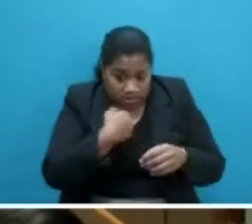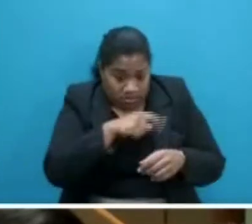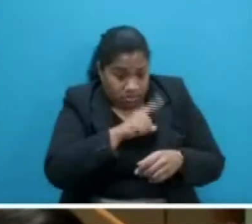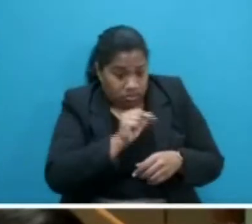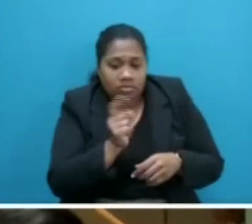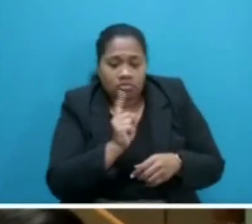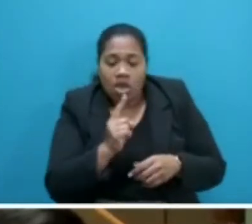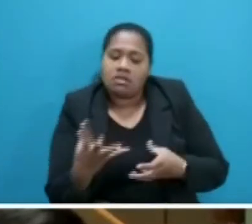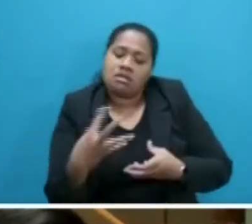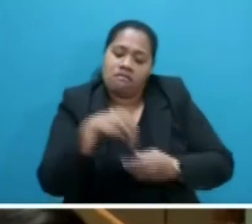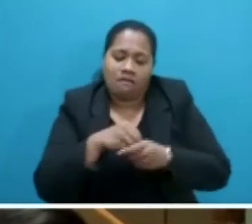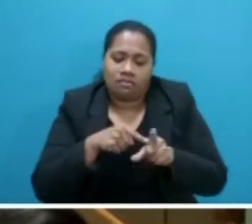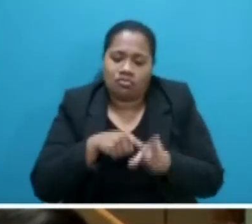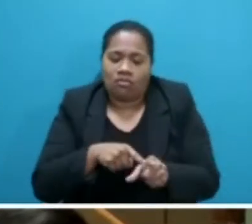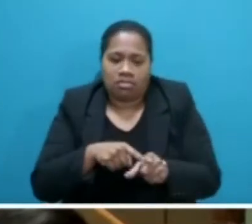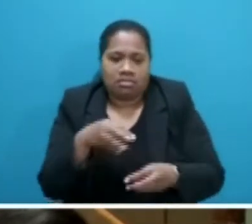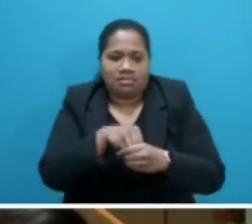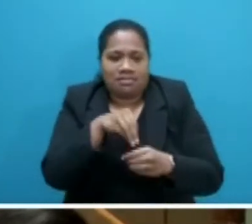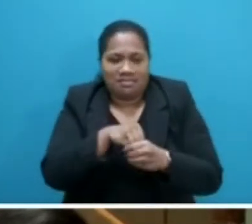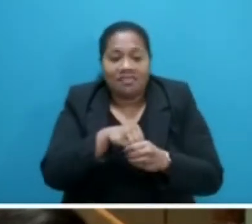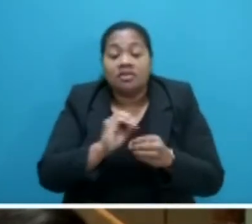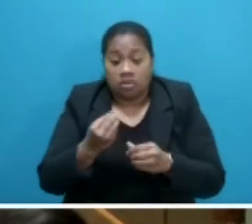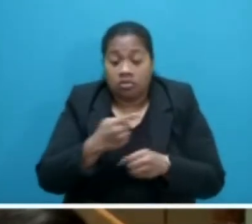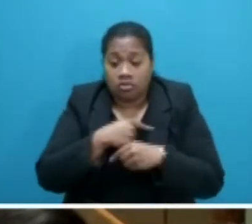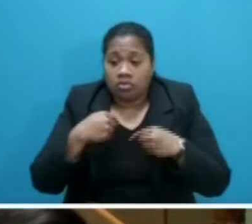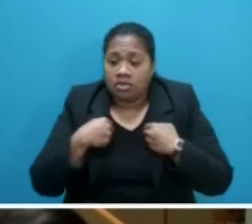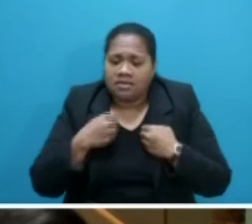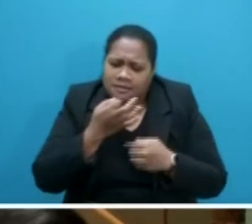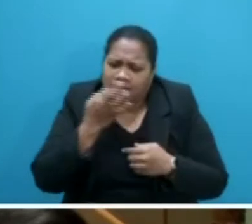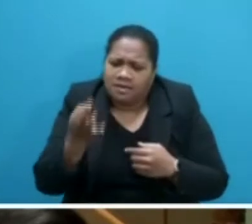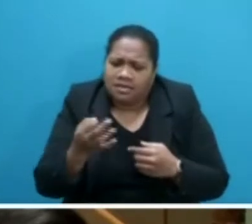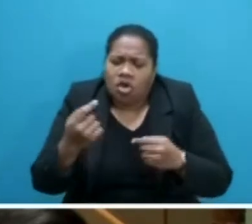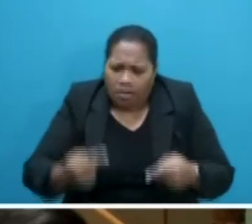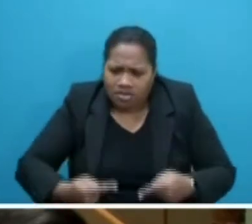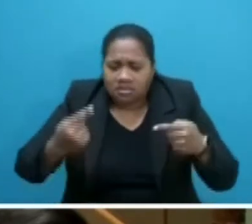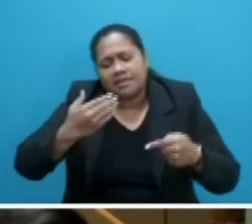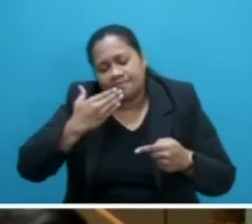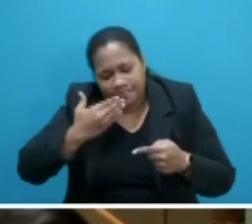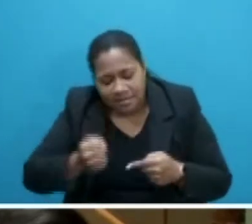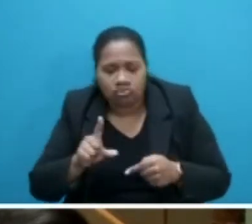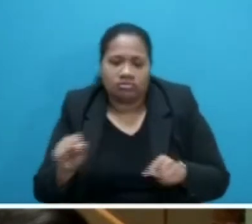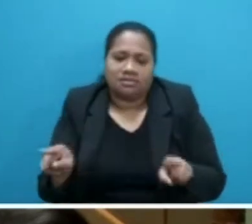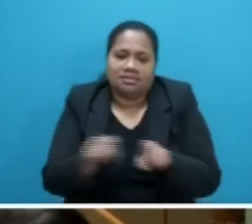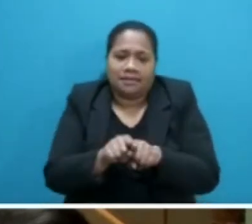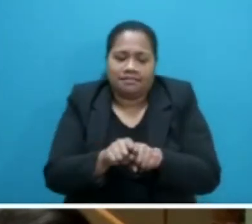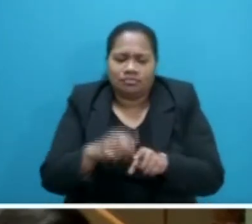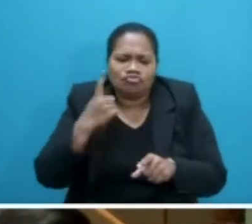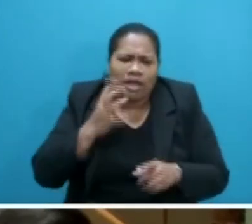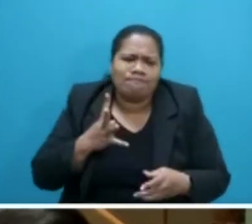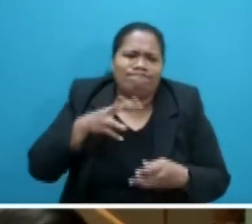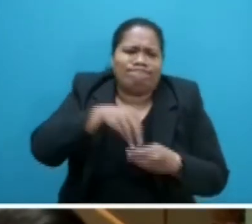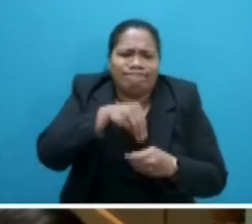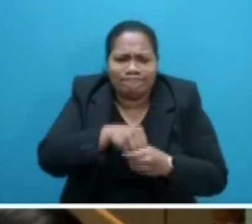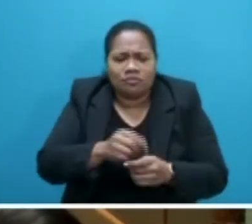I urge the members of the opposition to do so with urgency. By actually engaging with young people,